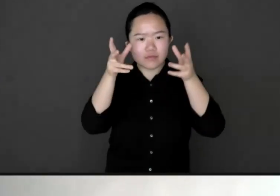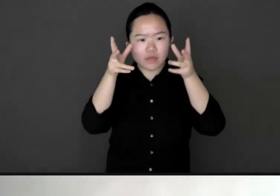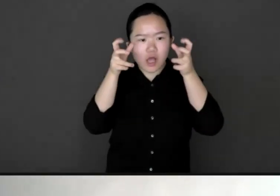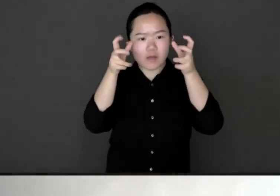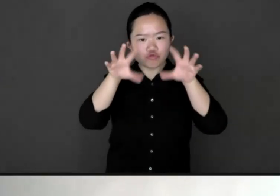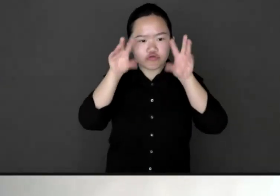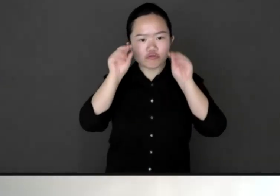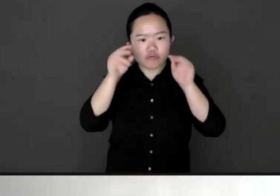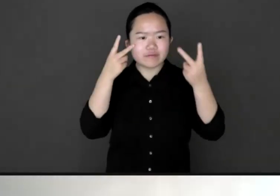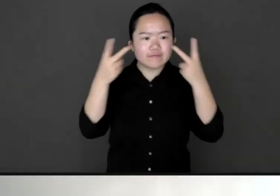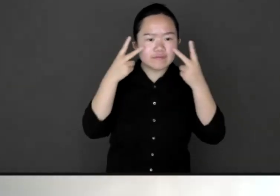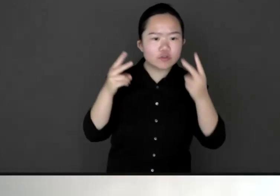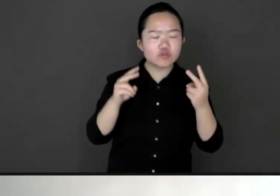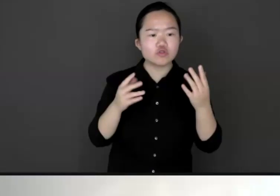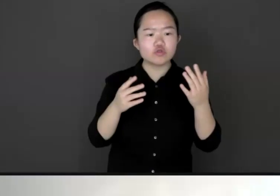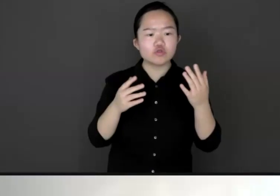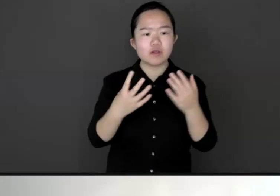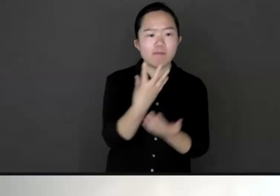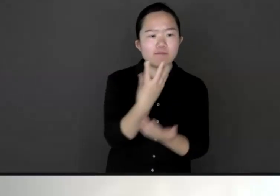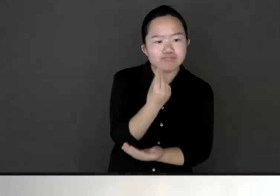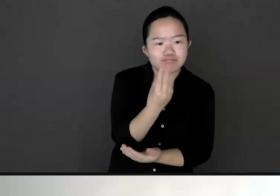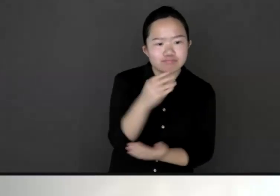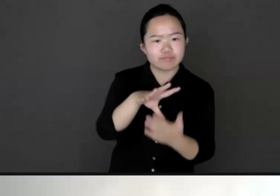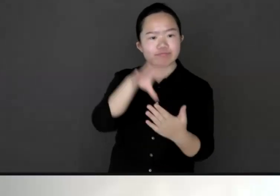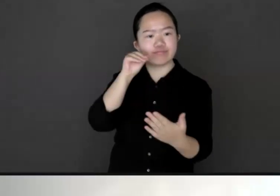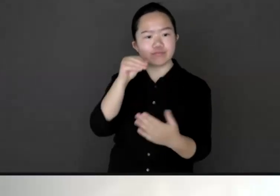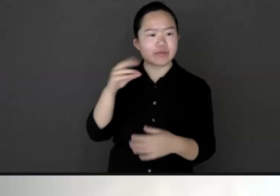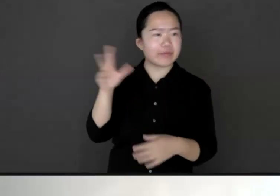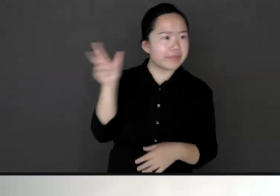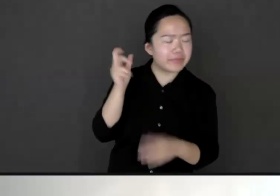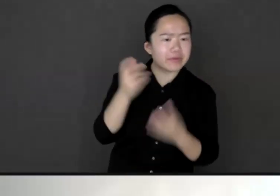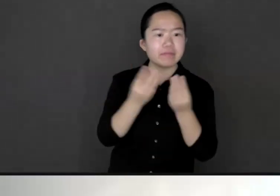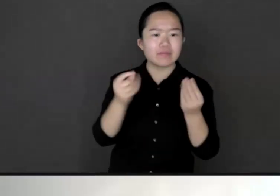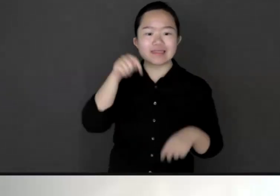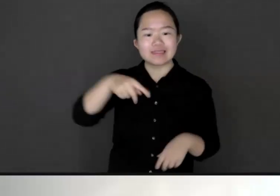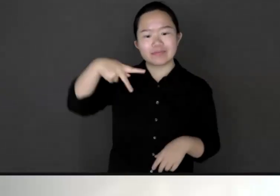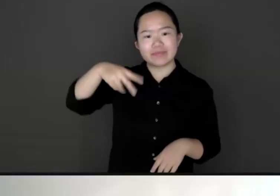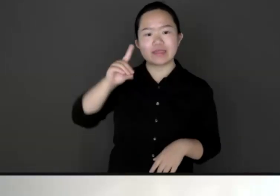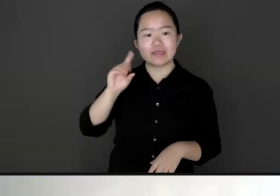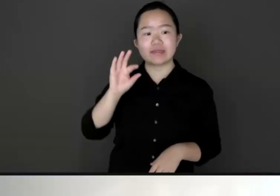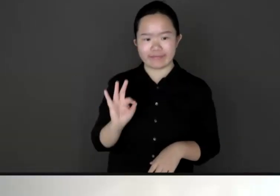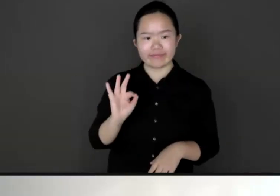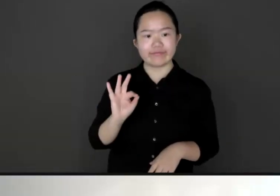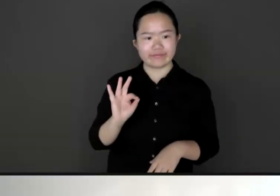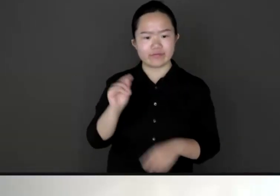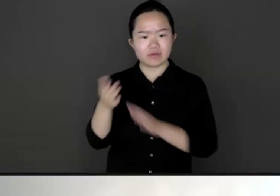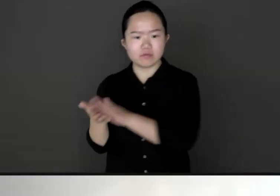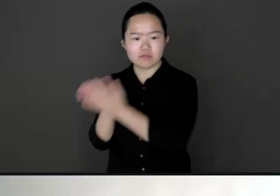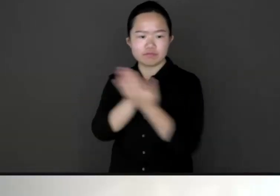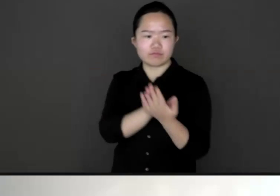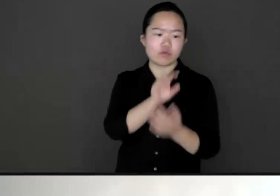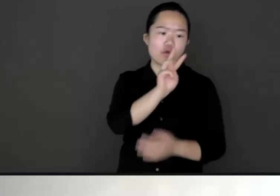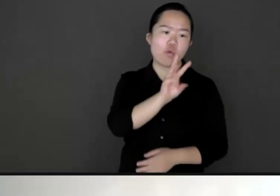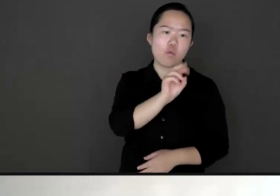into flagging when things are not accessible. So before you export to PDF from Word, it says, hey, there are accessibility errors in this